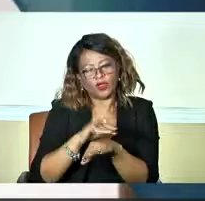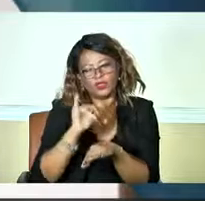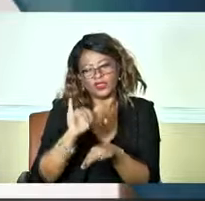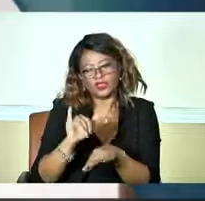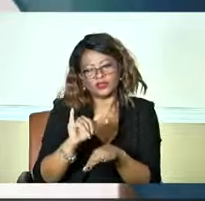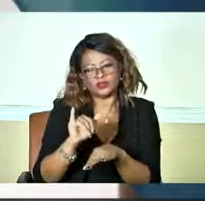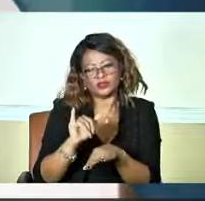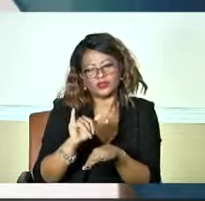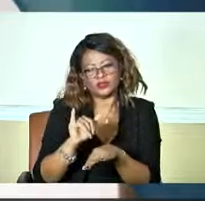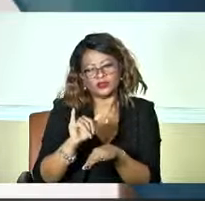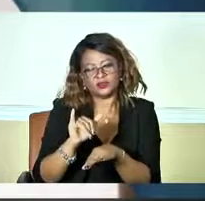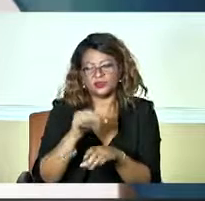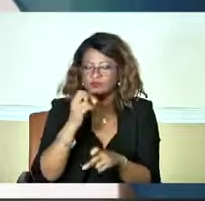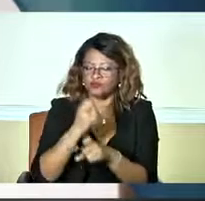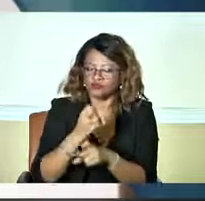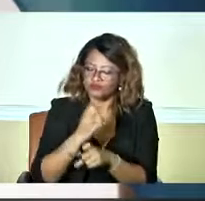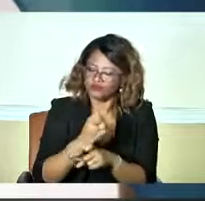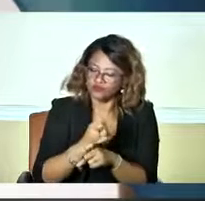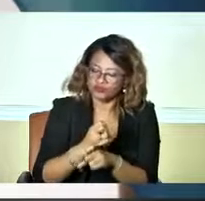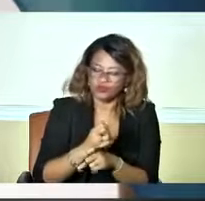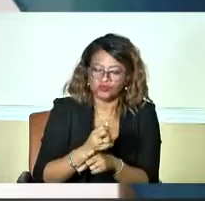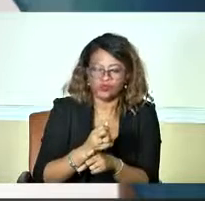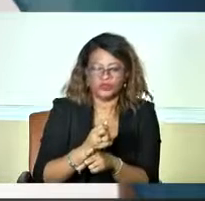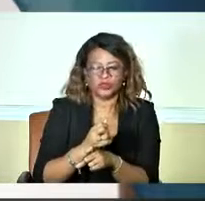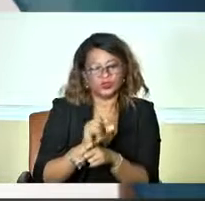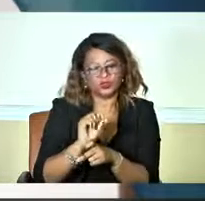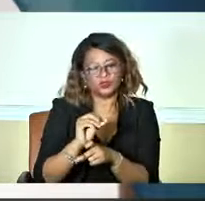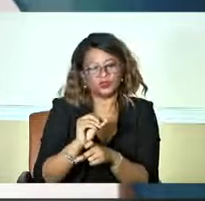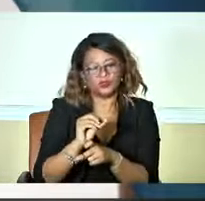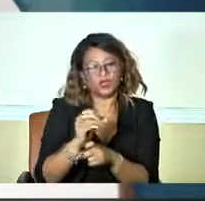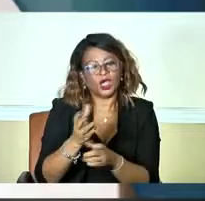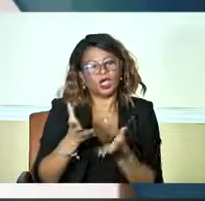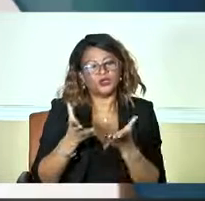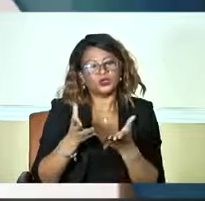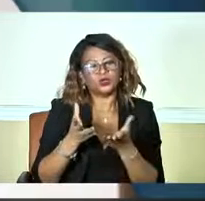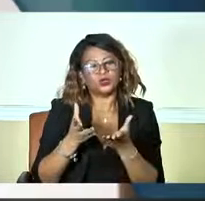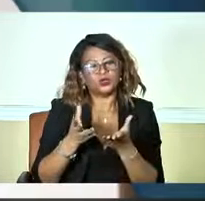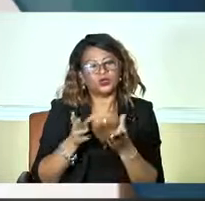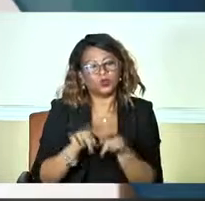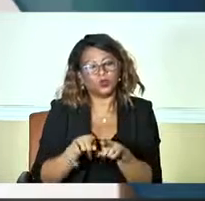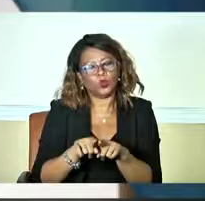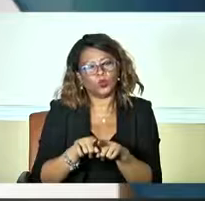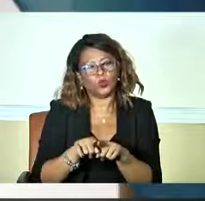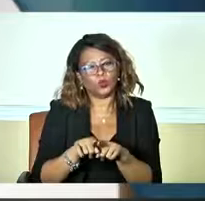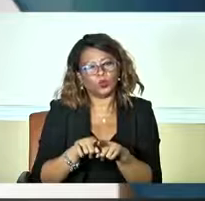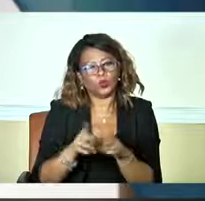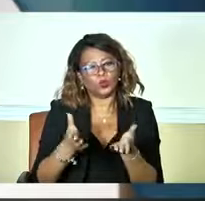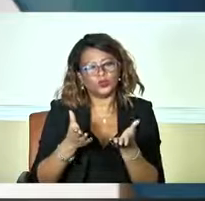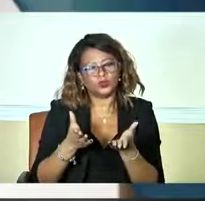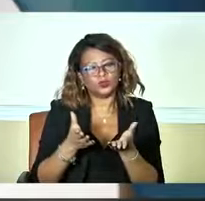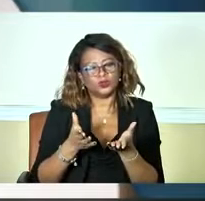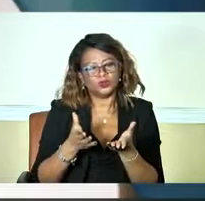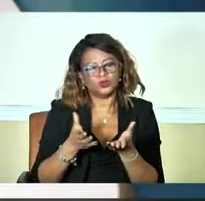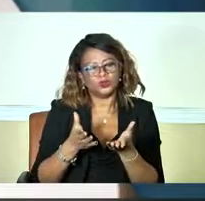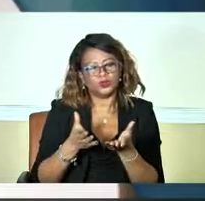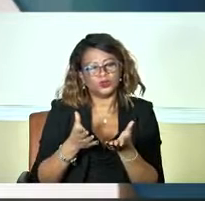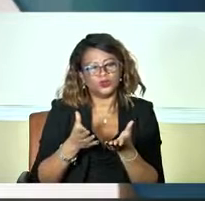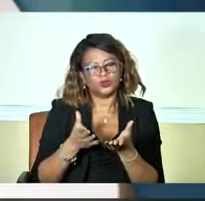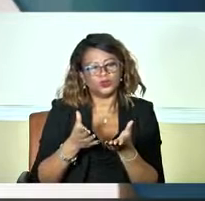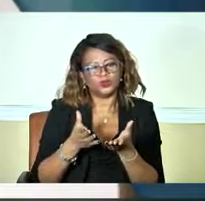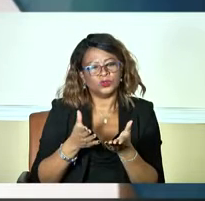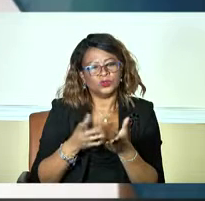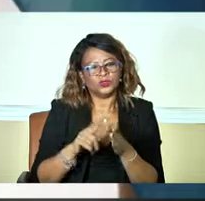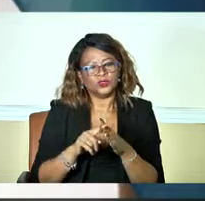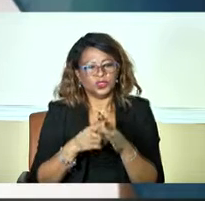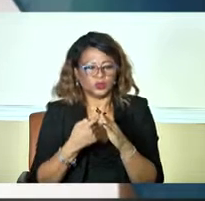this feverishly. But I want to also indicate, some time ago we